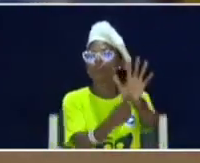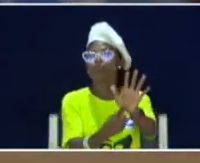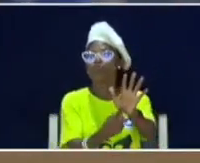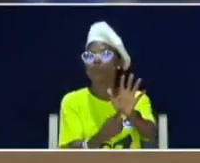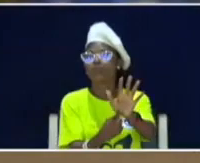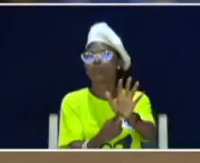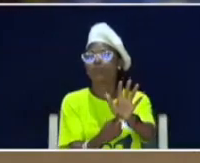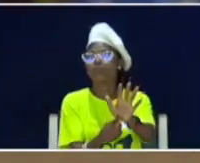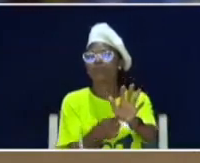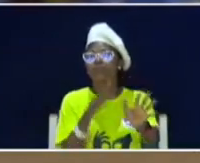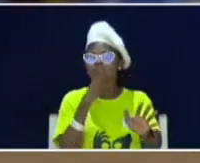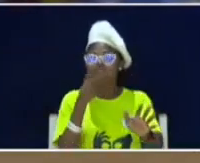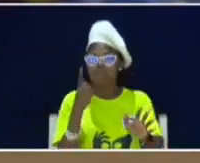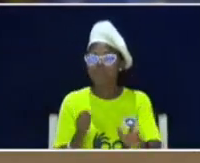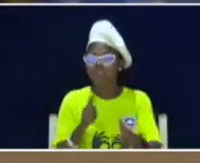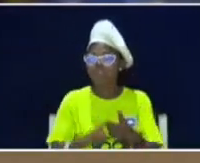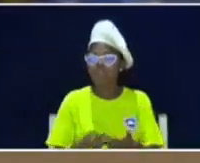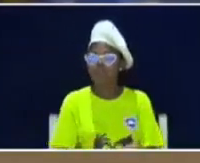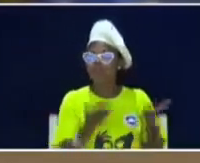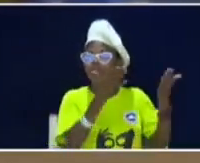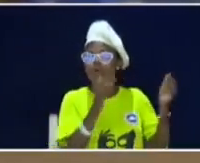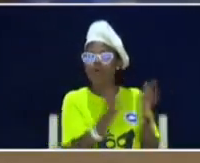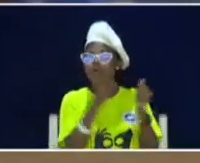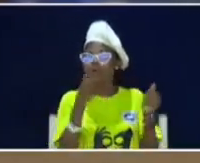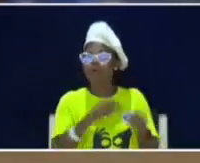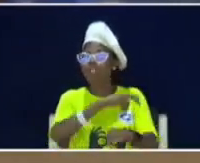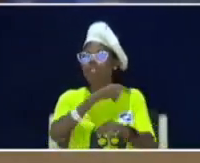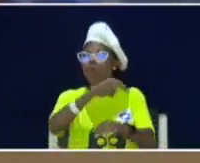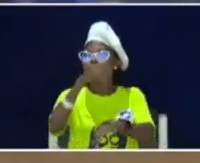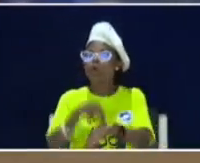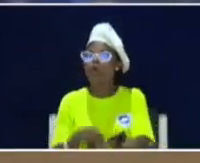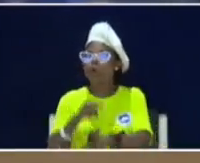It begins to acquaint you with the culture of heaven.